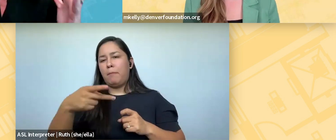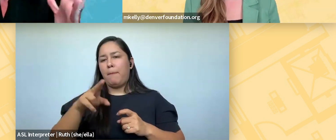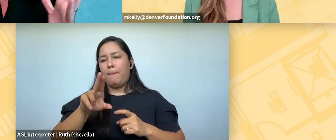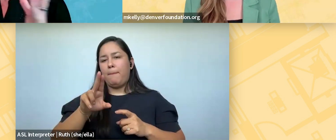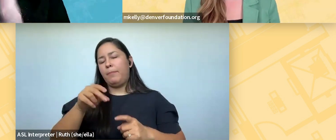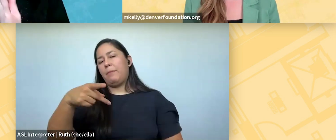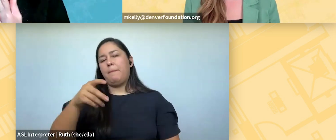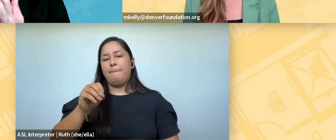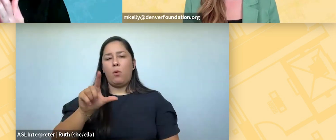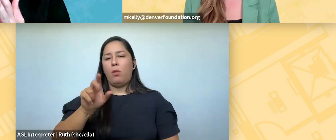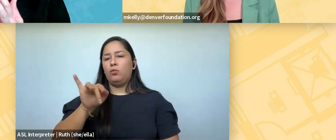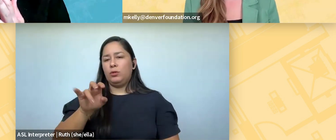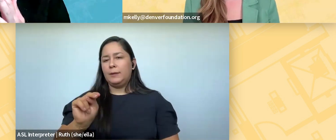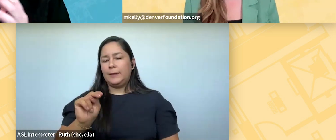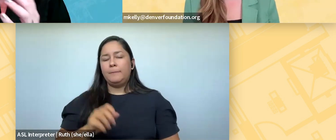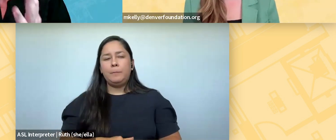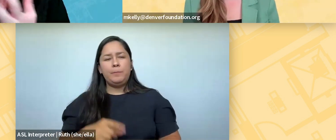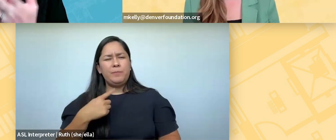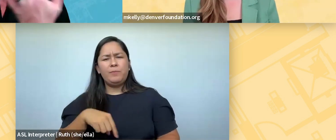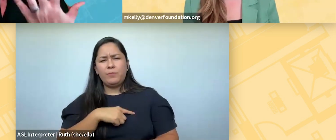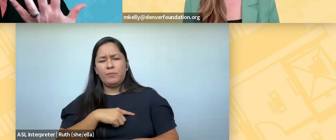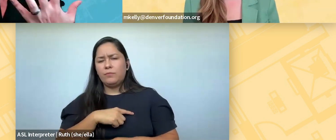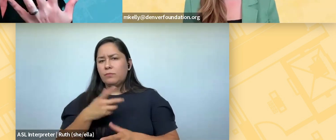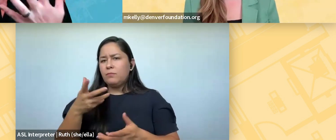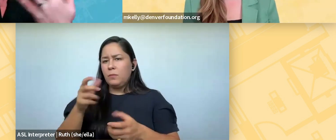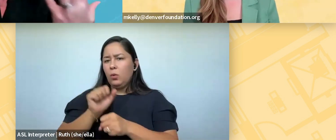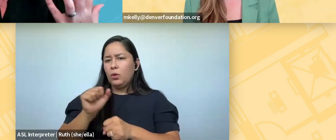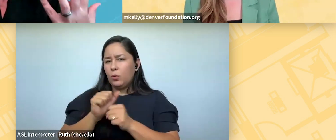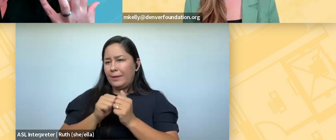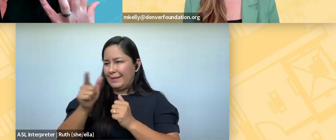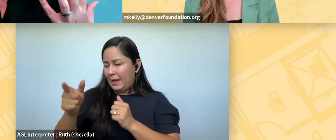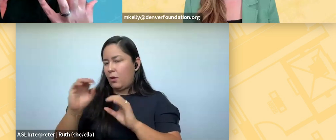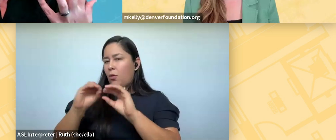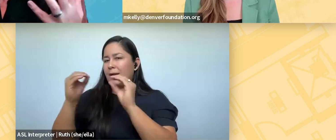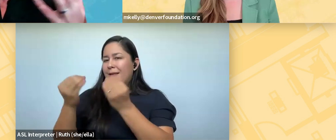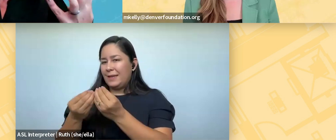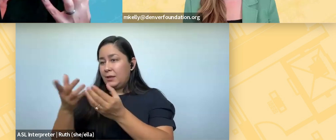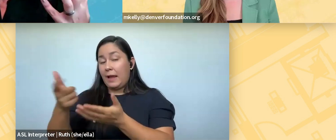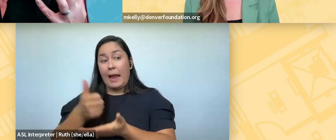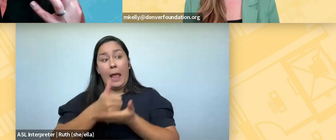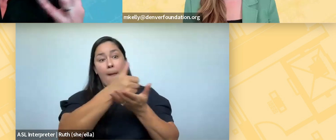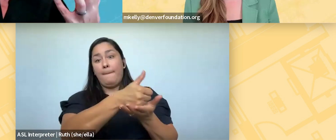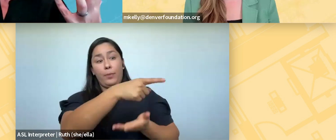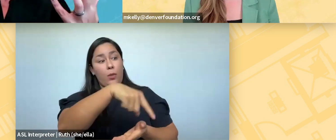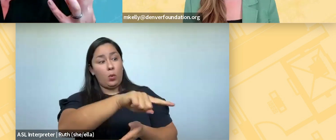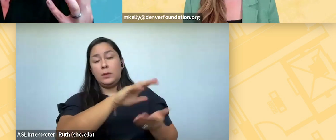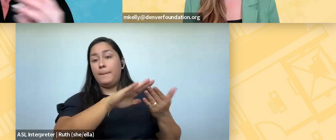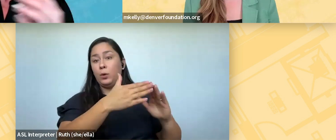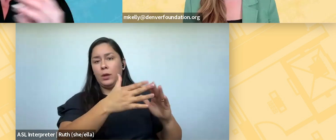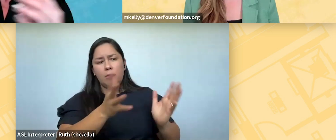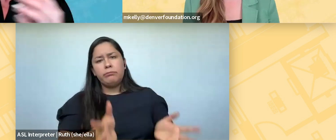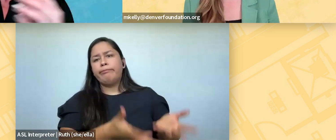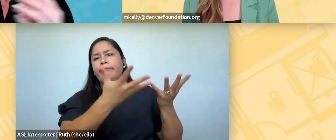look to organizations that are working deeply with community members to lift up their voices and to create those kinds of